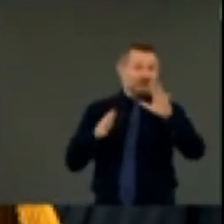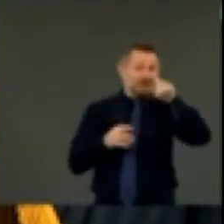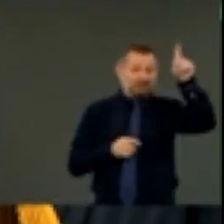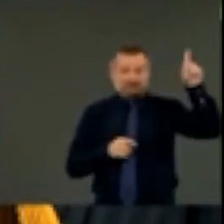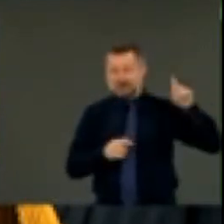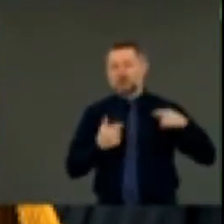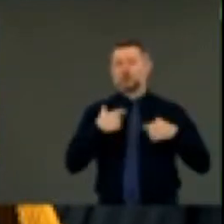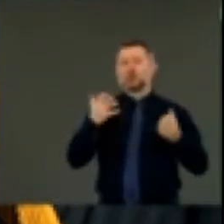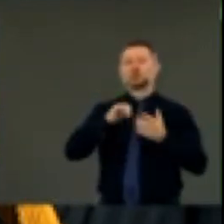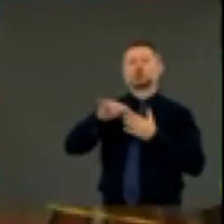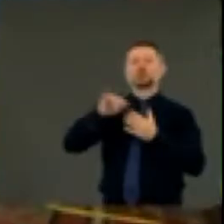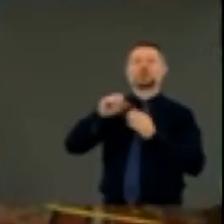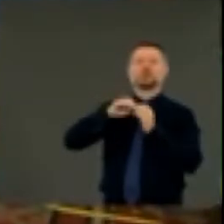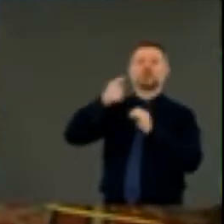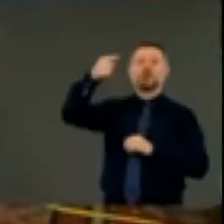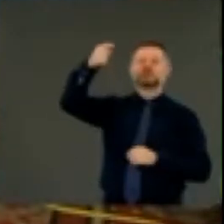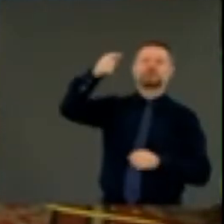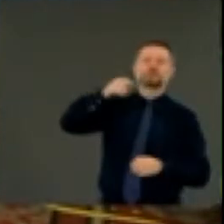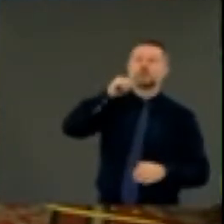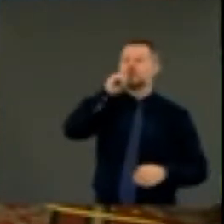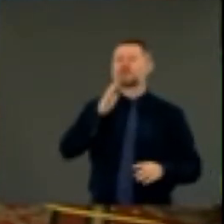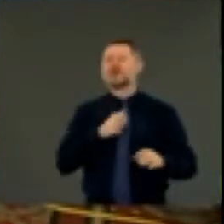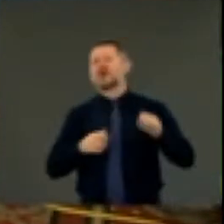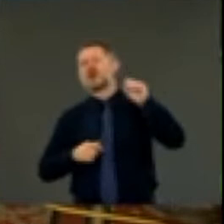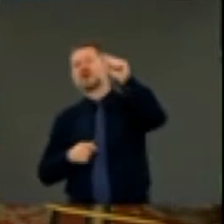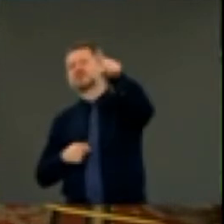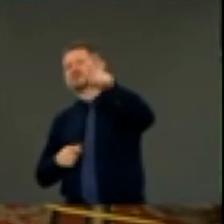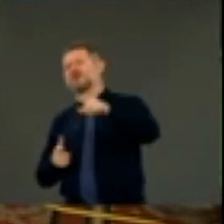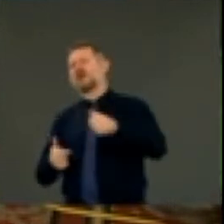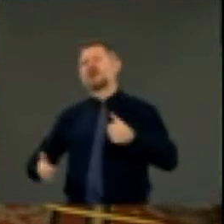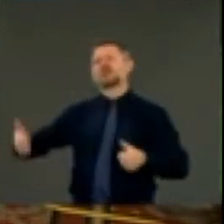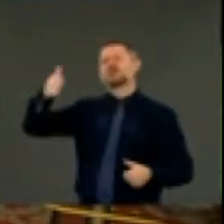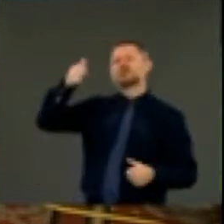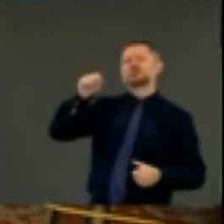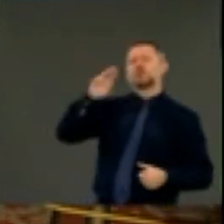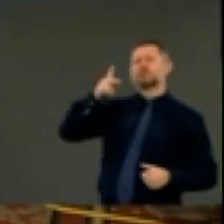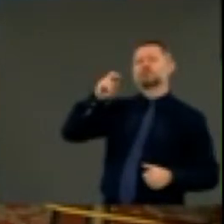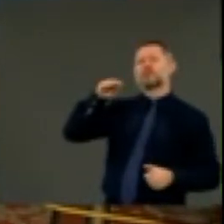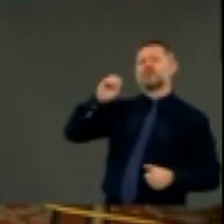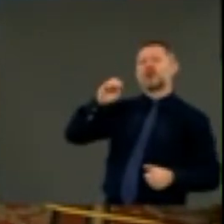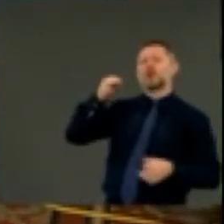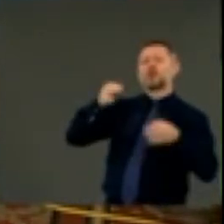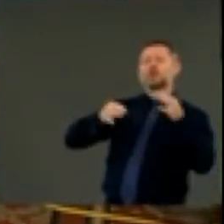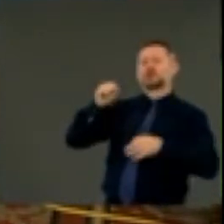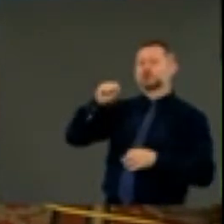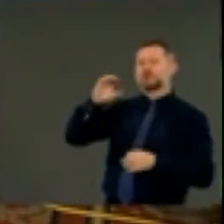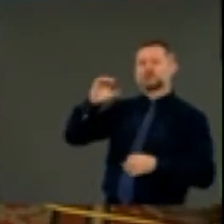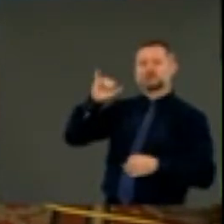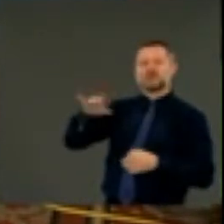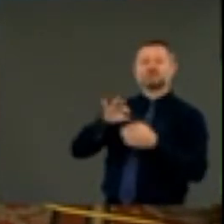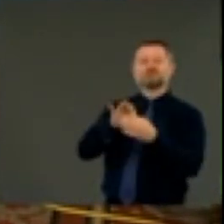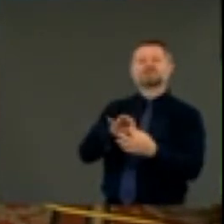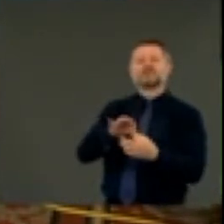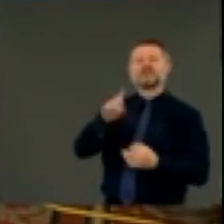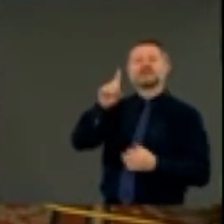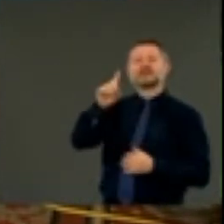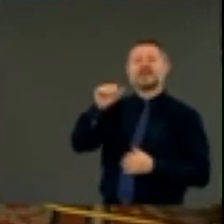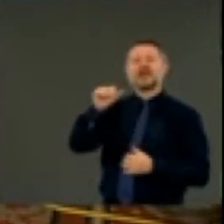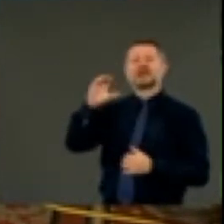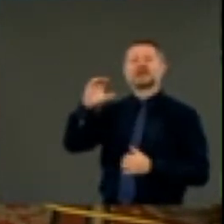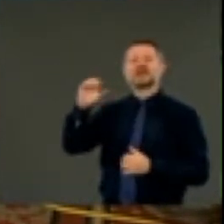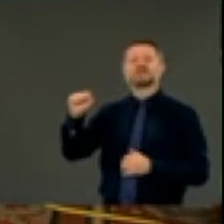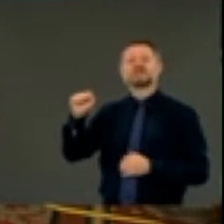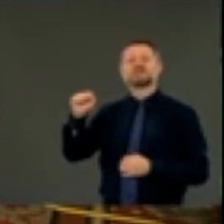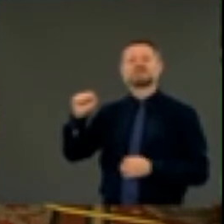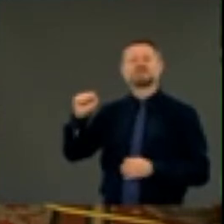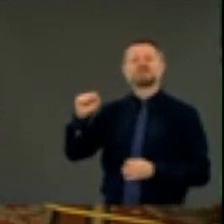first. The Supreme Court's supposed to be making a decision on DACA here very shortly. Has the state thought of ways to possibly